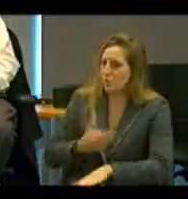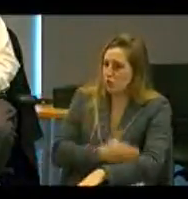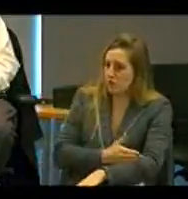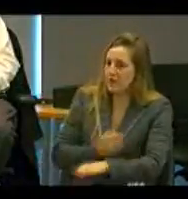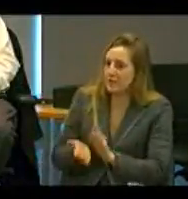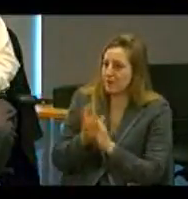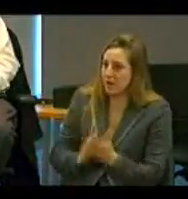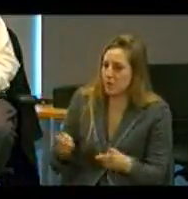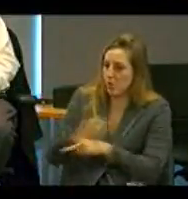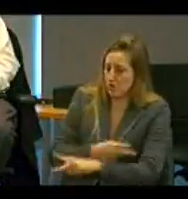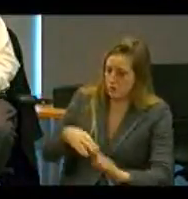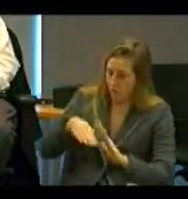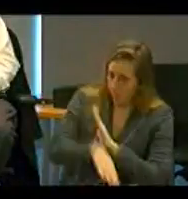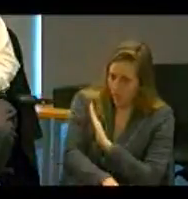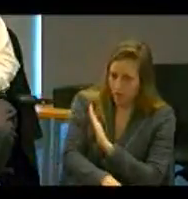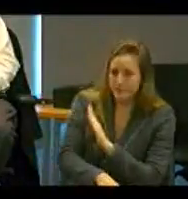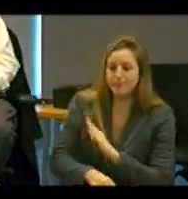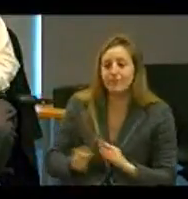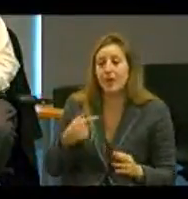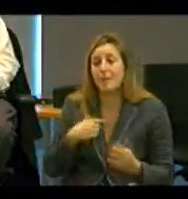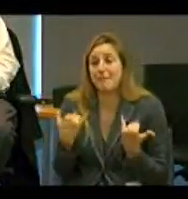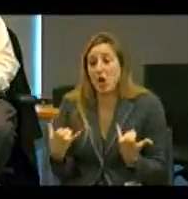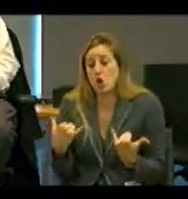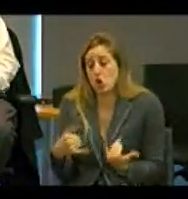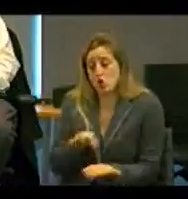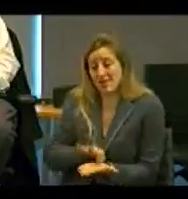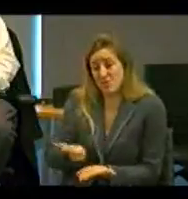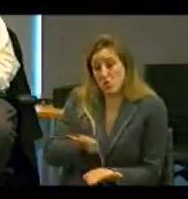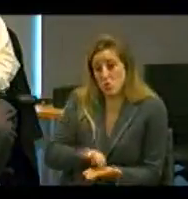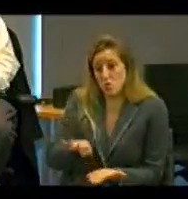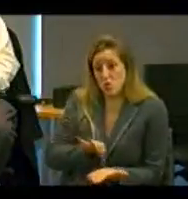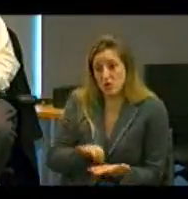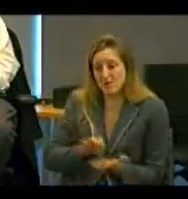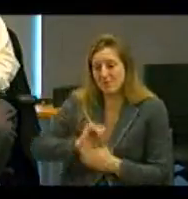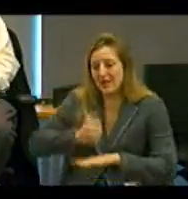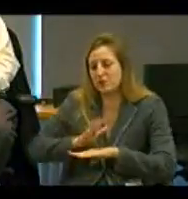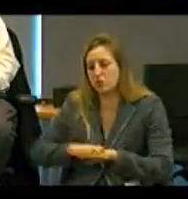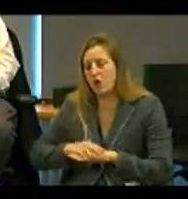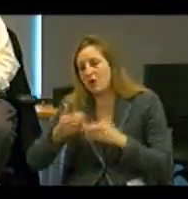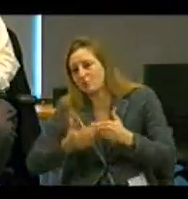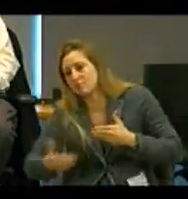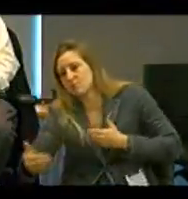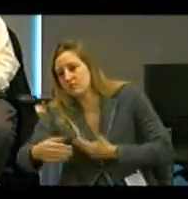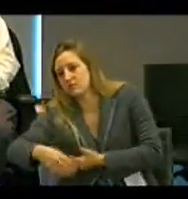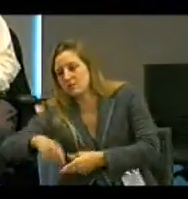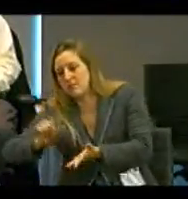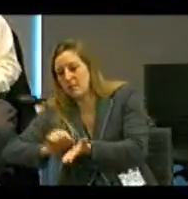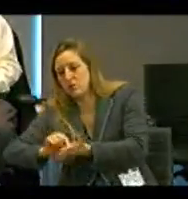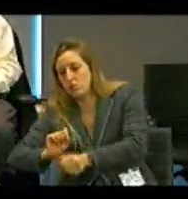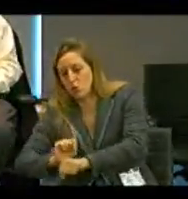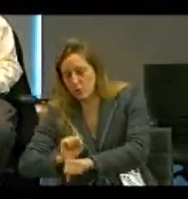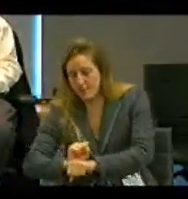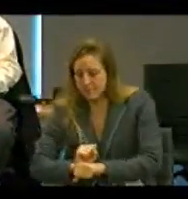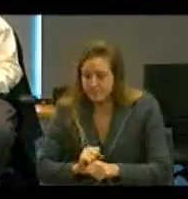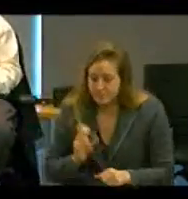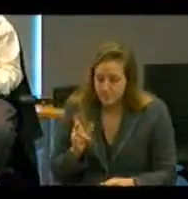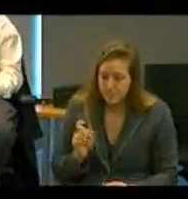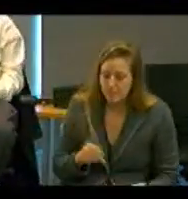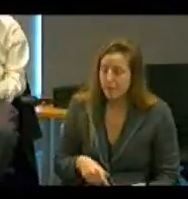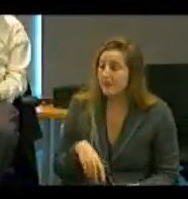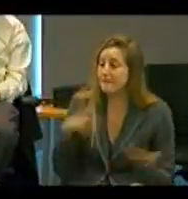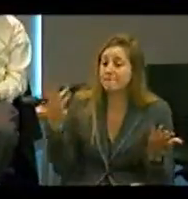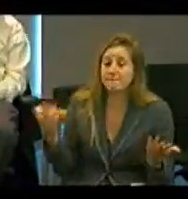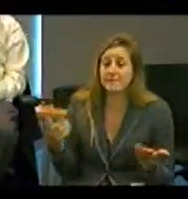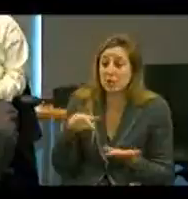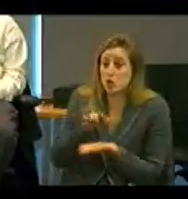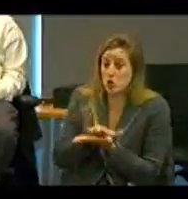districts. Here's my current tally. Some of it is based on forthcoming work. Discipline reform has, according to students, made schools less safe and